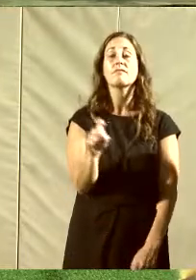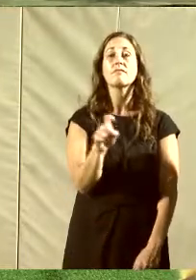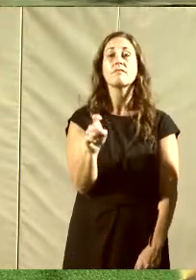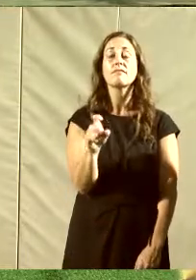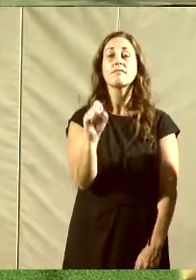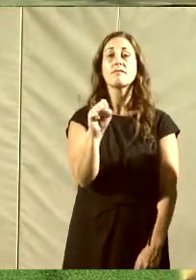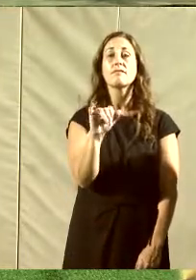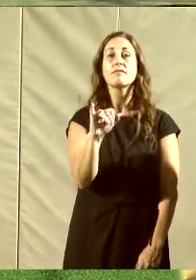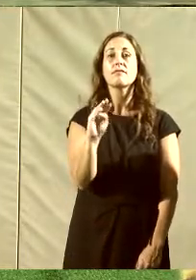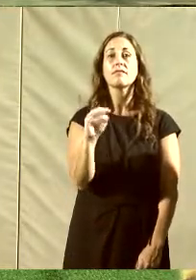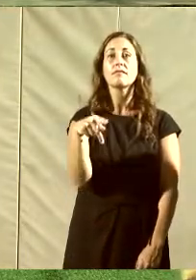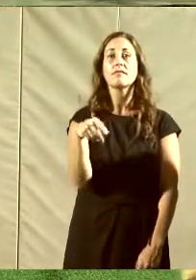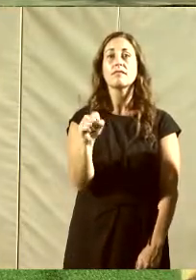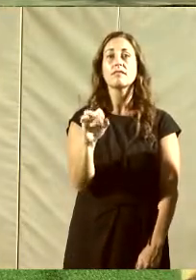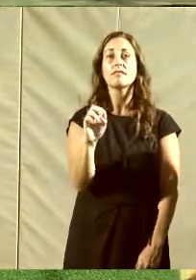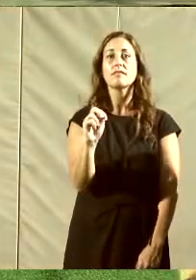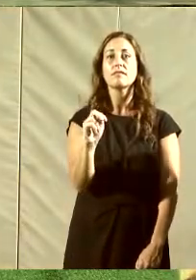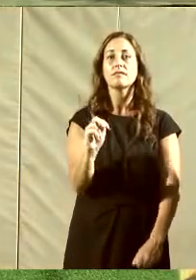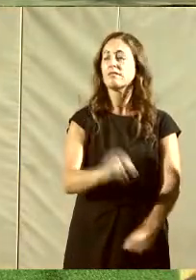Xavier Allen Simpson.